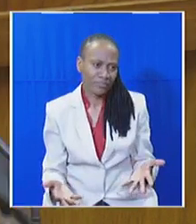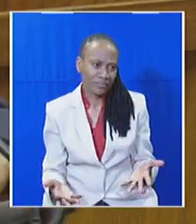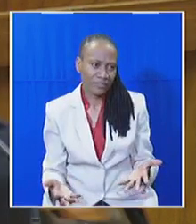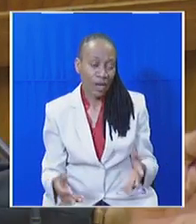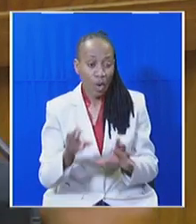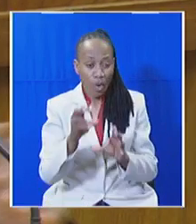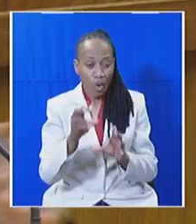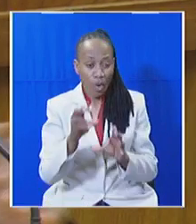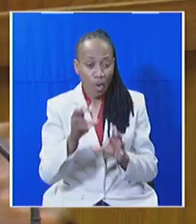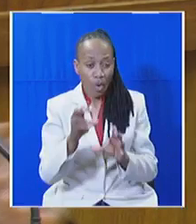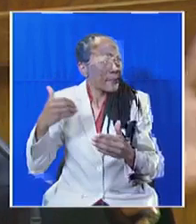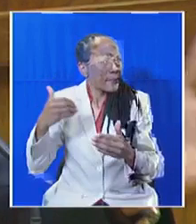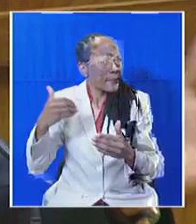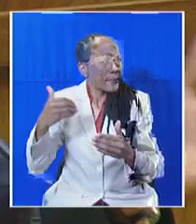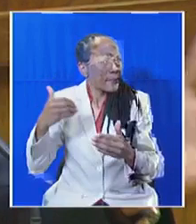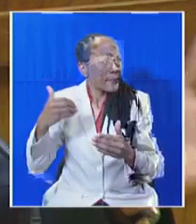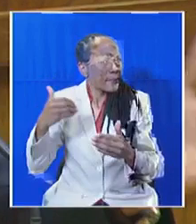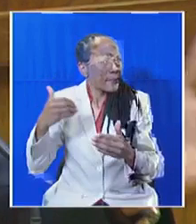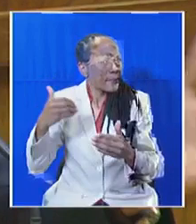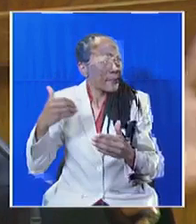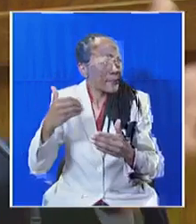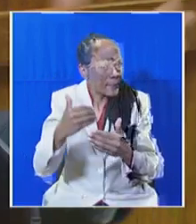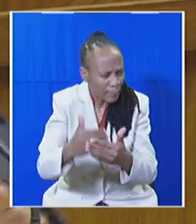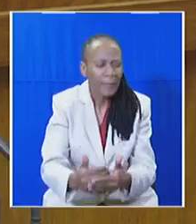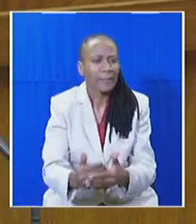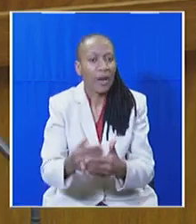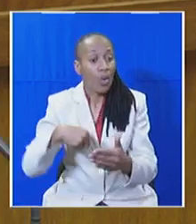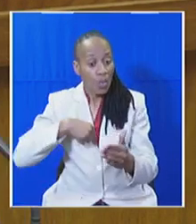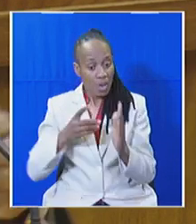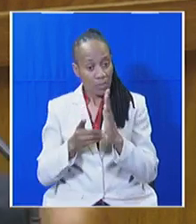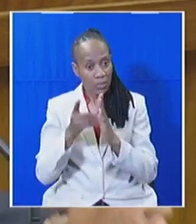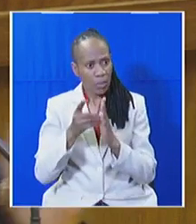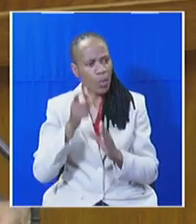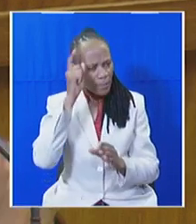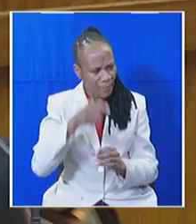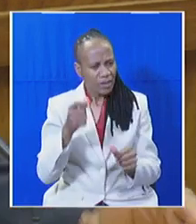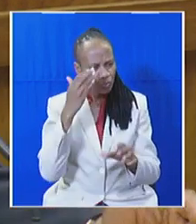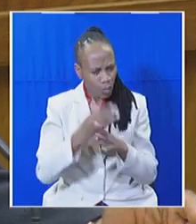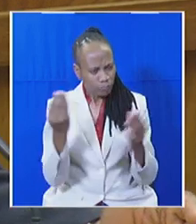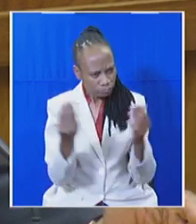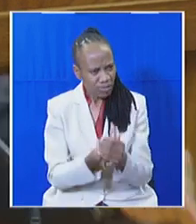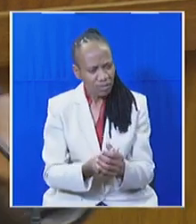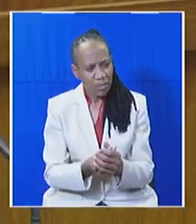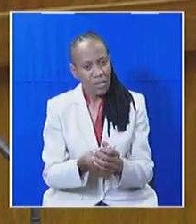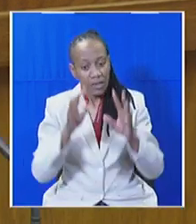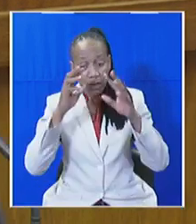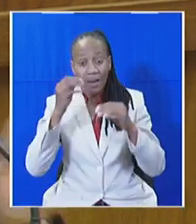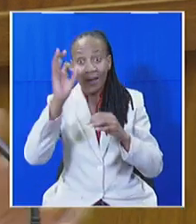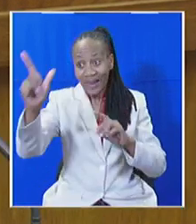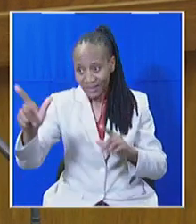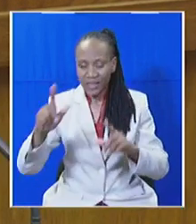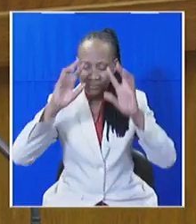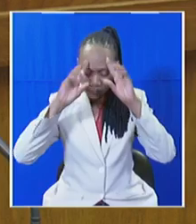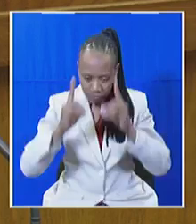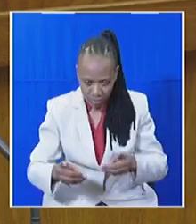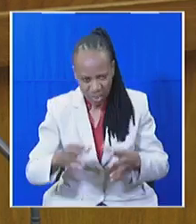part of the economic. As we develop, we'll look at them and see whether they are useful or not useful. We